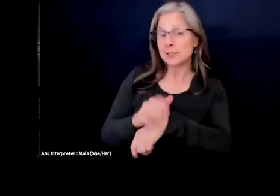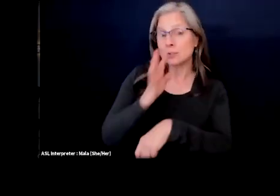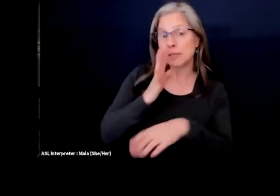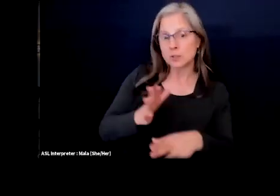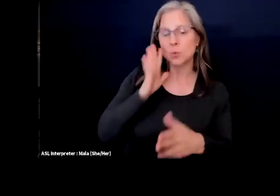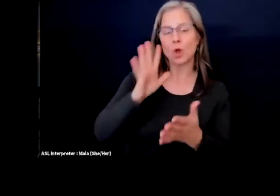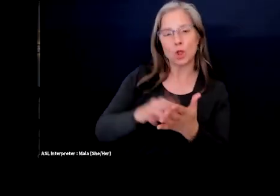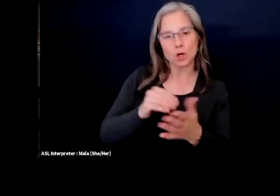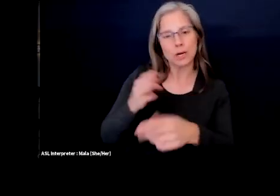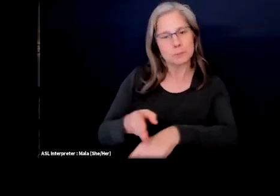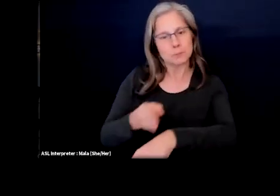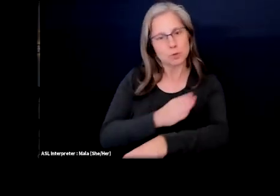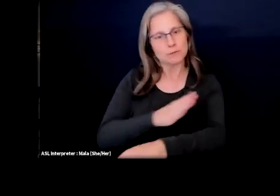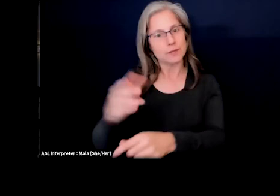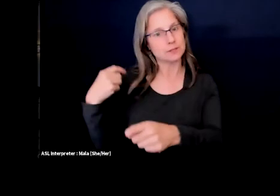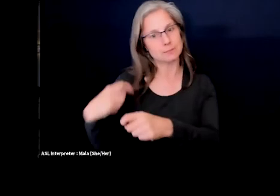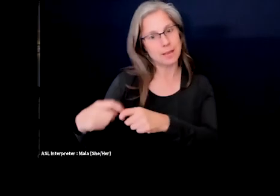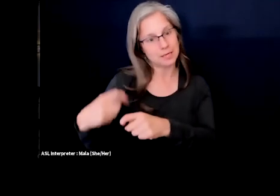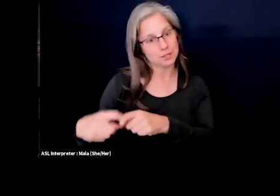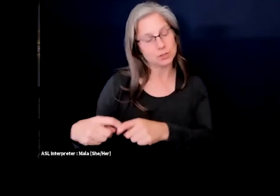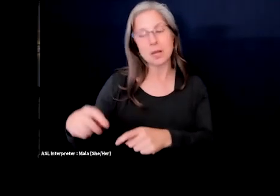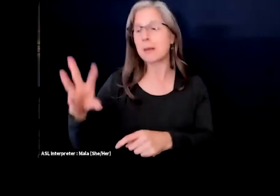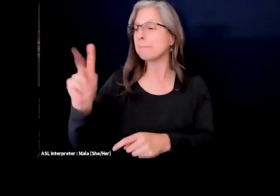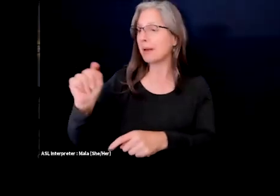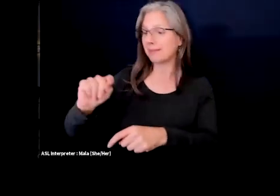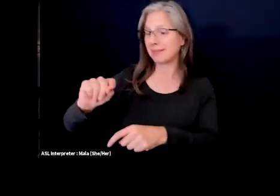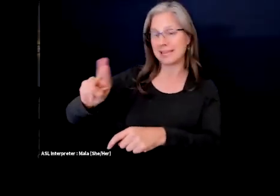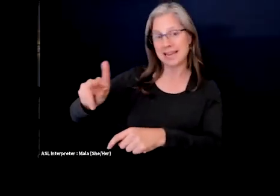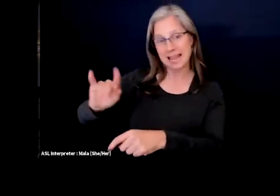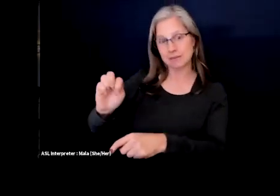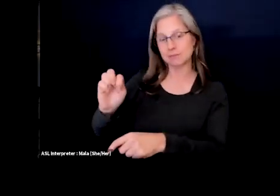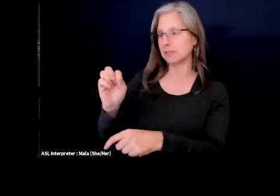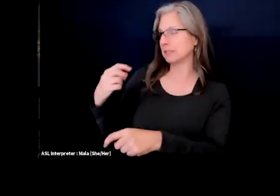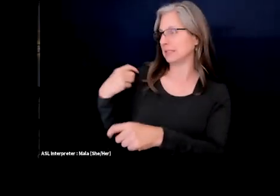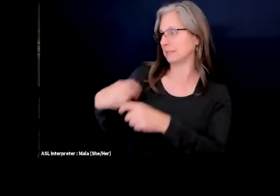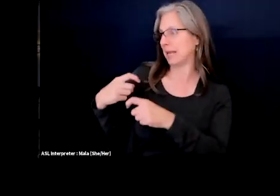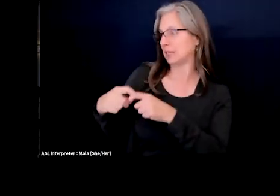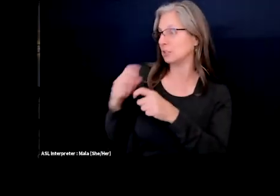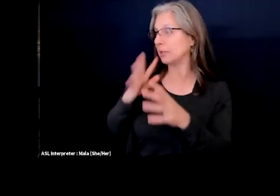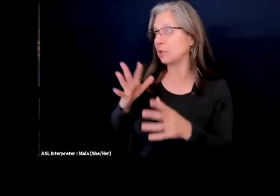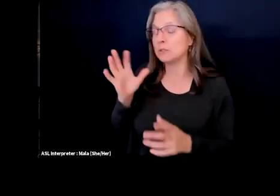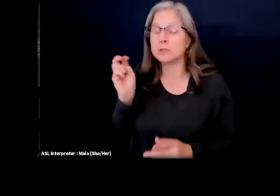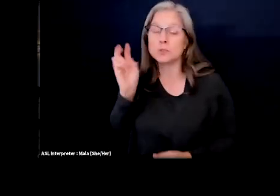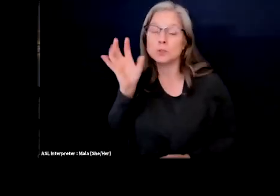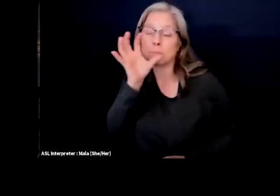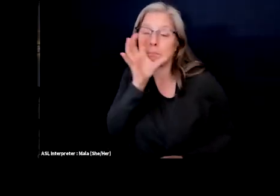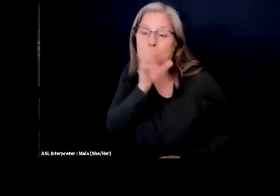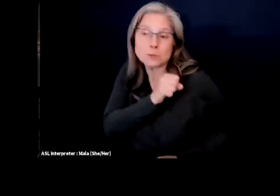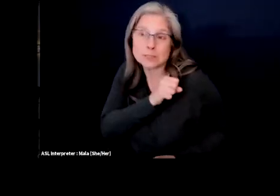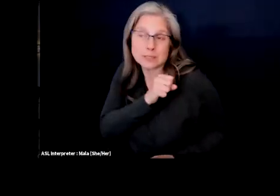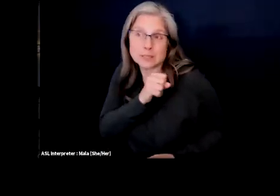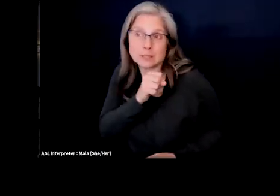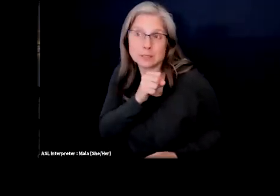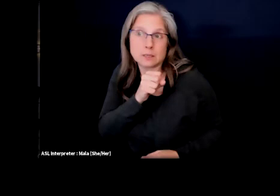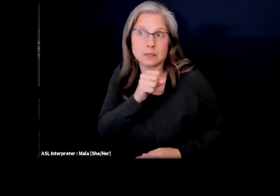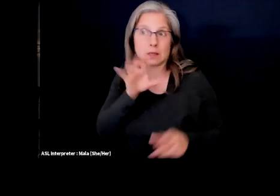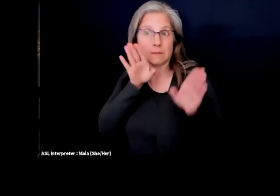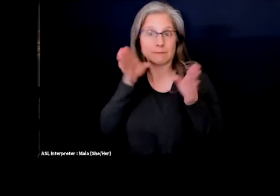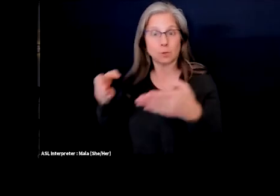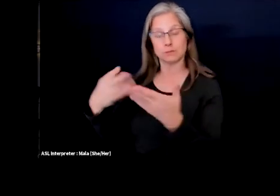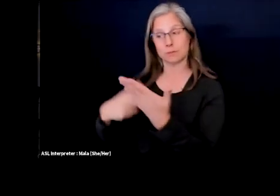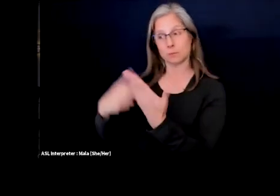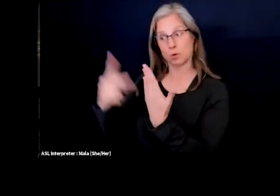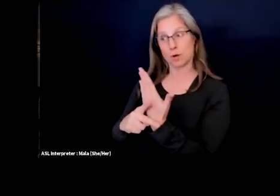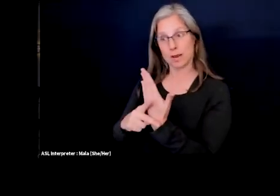and improve their Spanish, but the native Spanish speakers, supposedly the focus of the